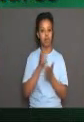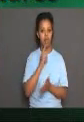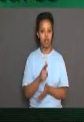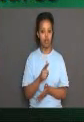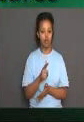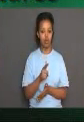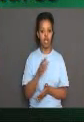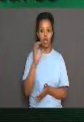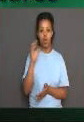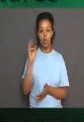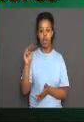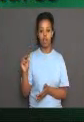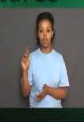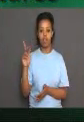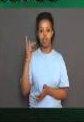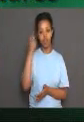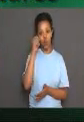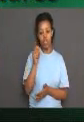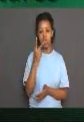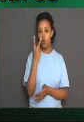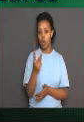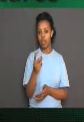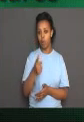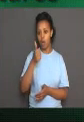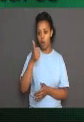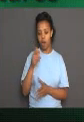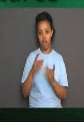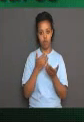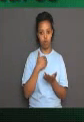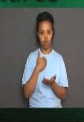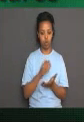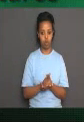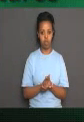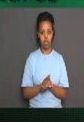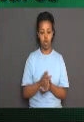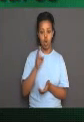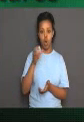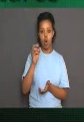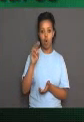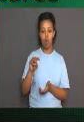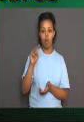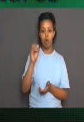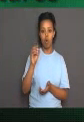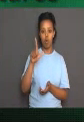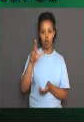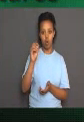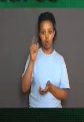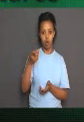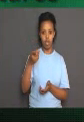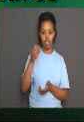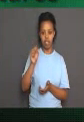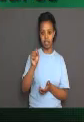Comparative theory has two major categories: homologous structures